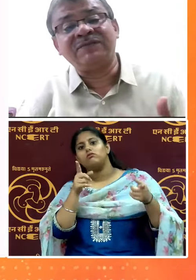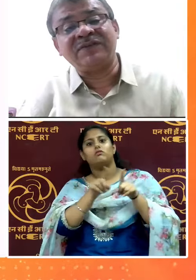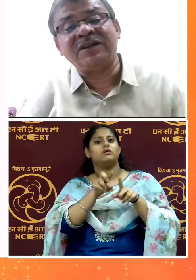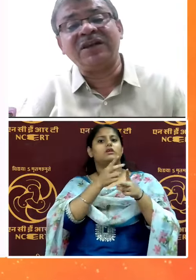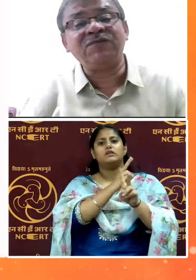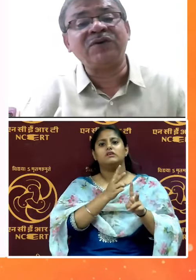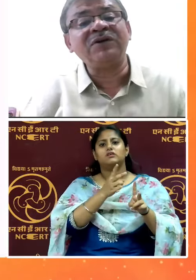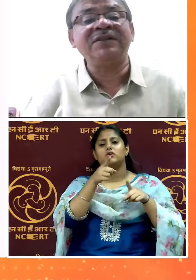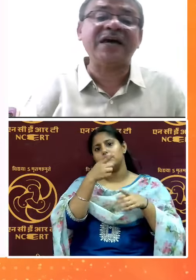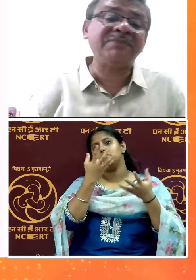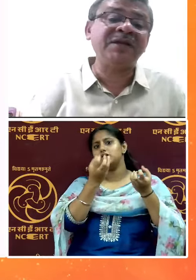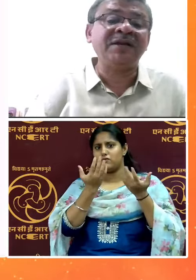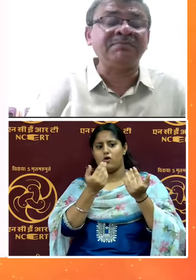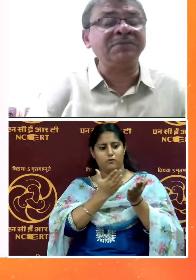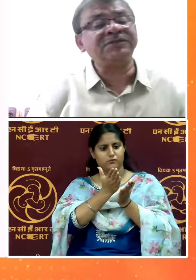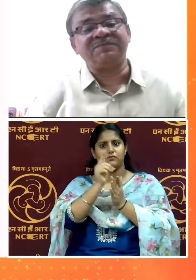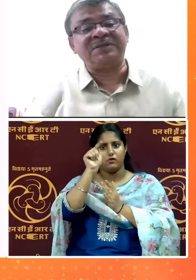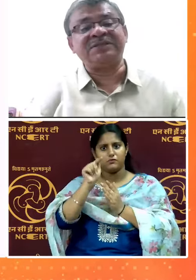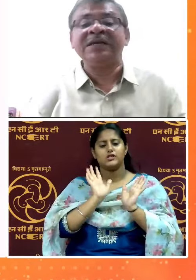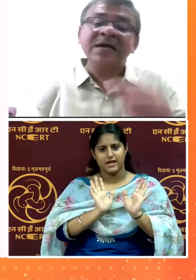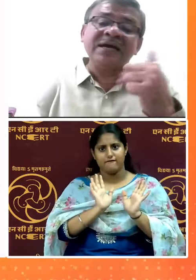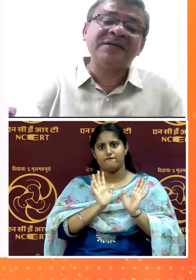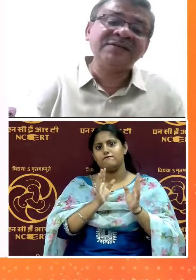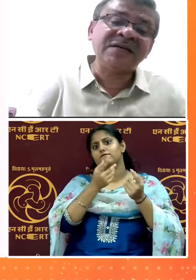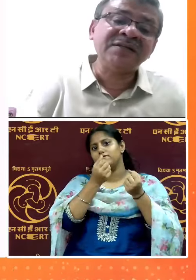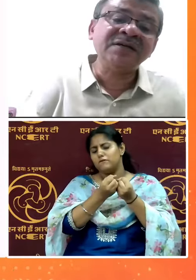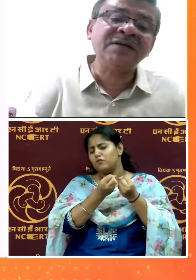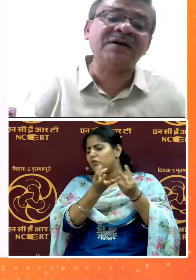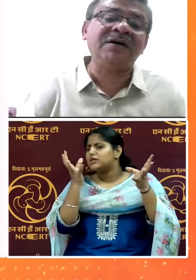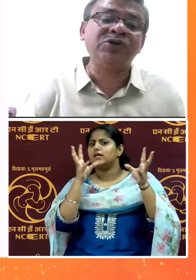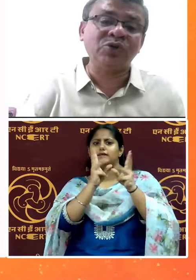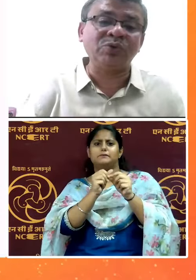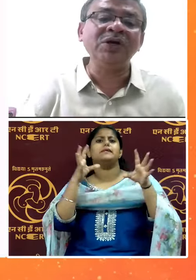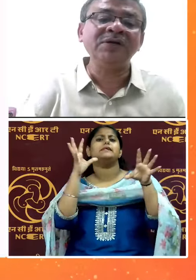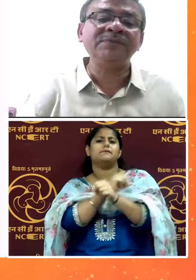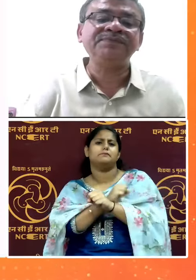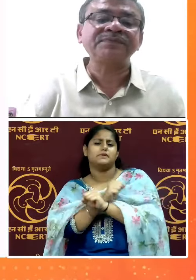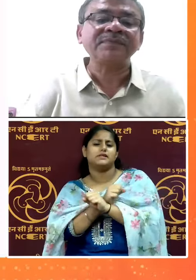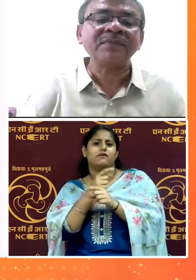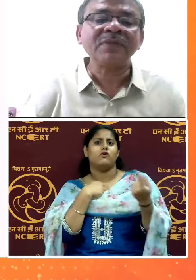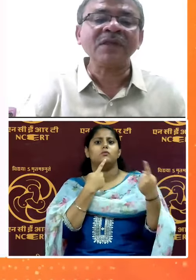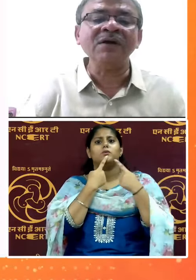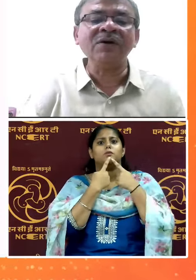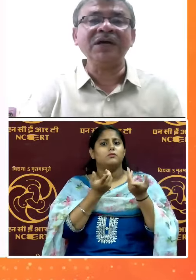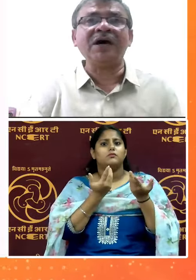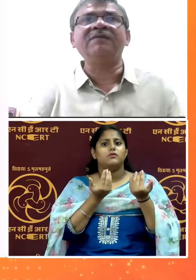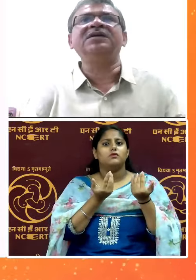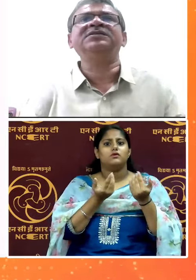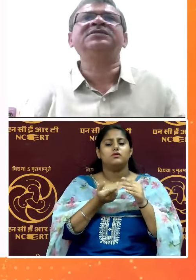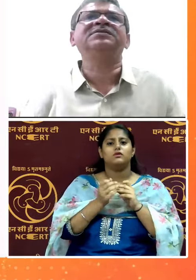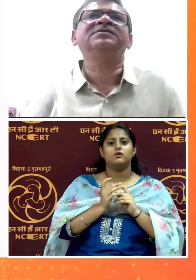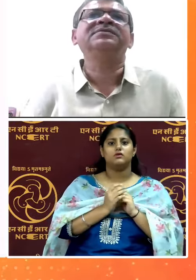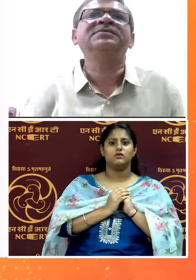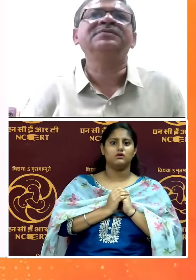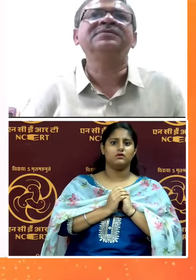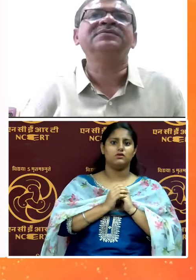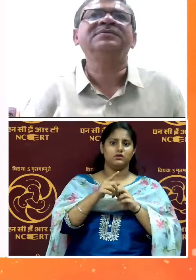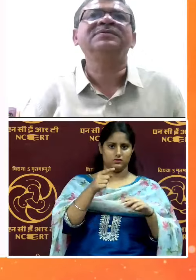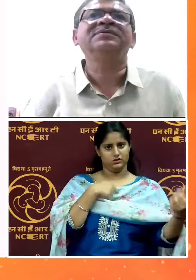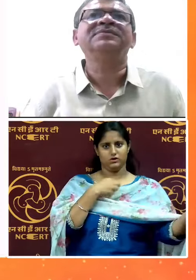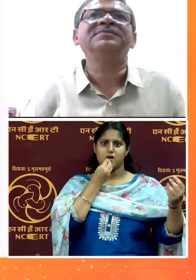have the facility for that many numbers of message. And there is another tool. So what did you eat? Did you eat